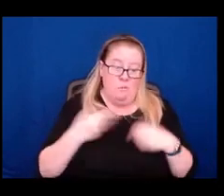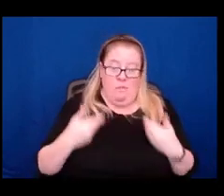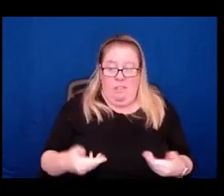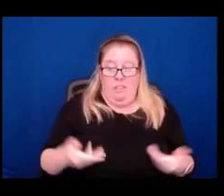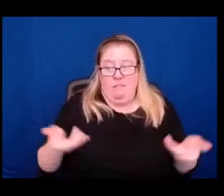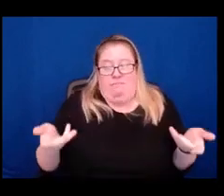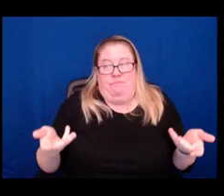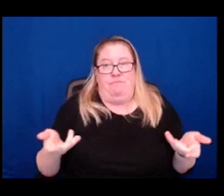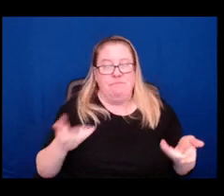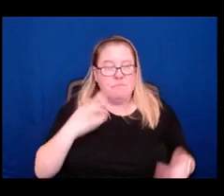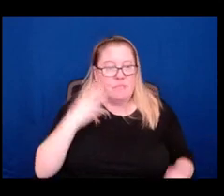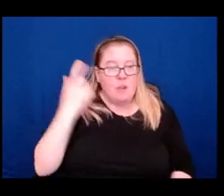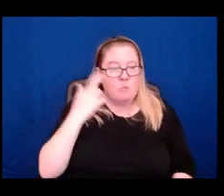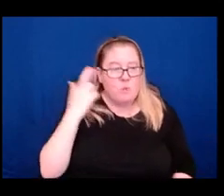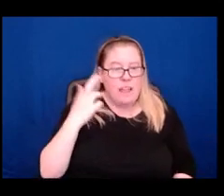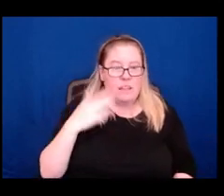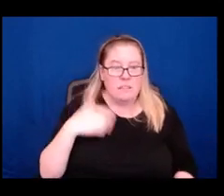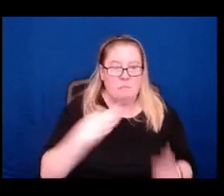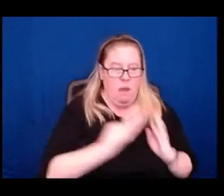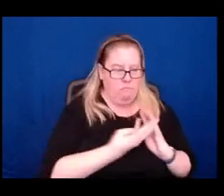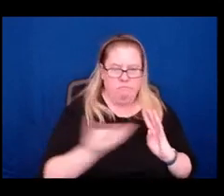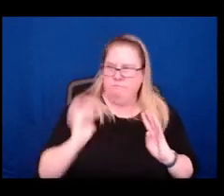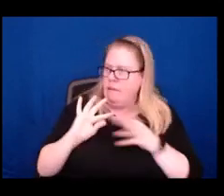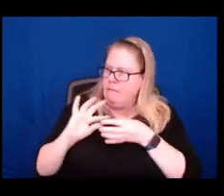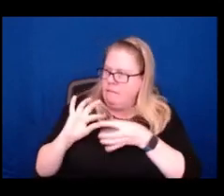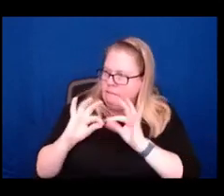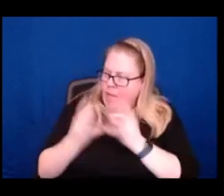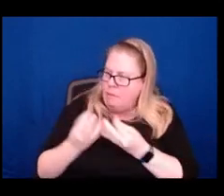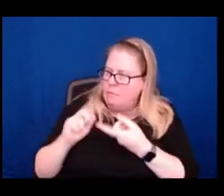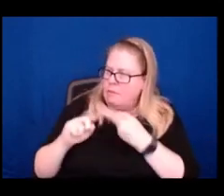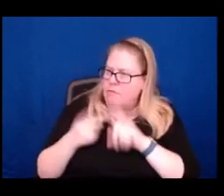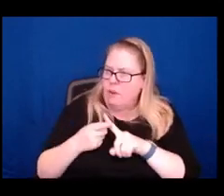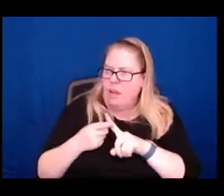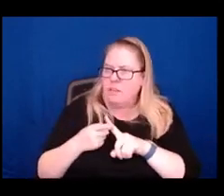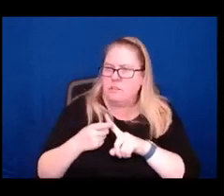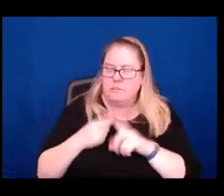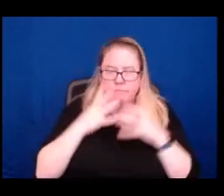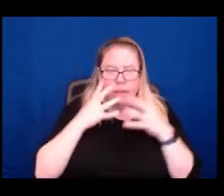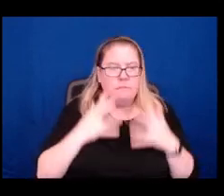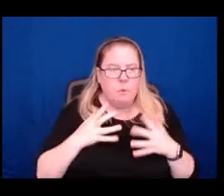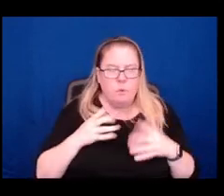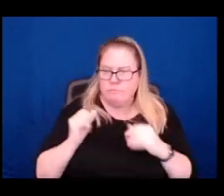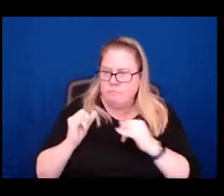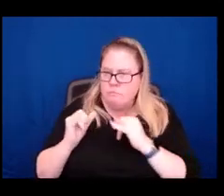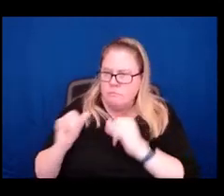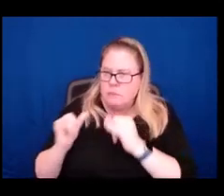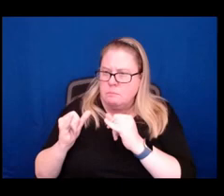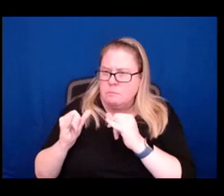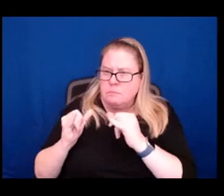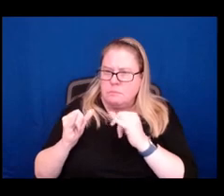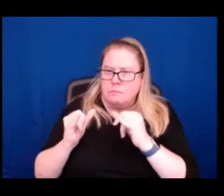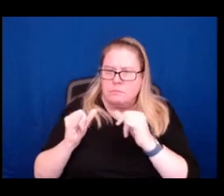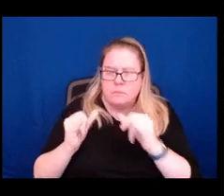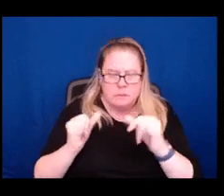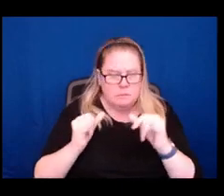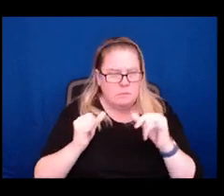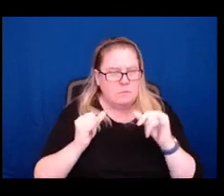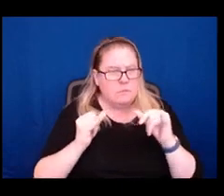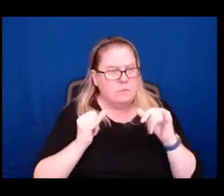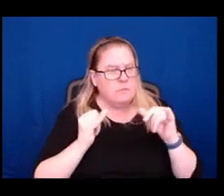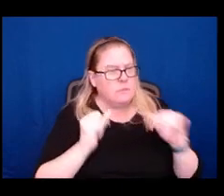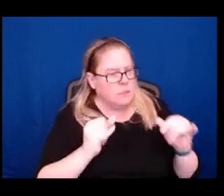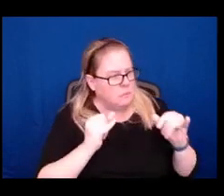I realized that in my immediate circle, whether it was family or friends, unfortunately, that experience was also more